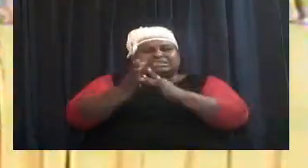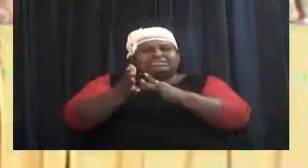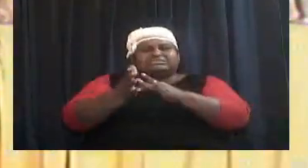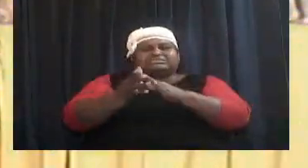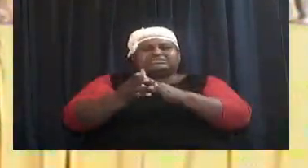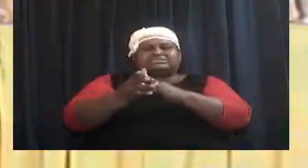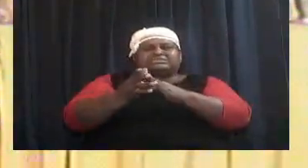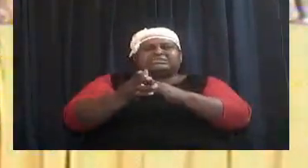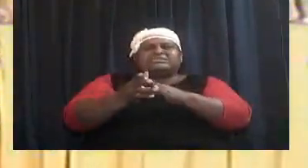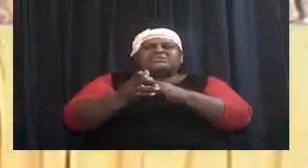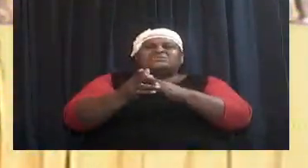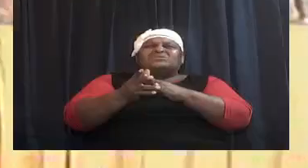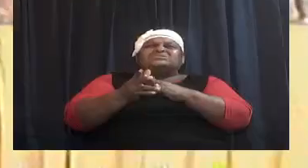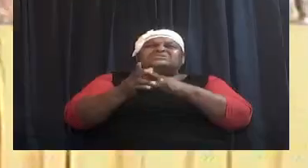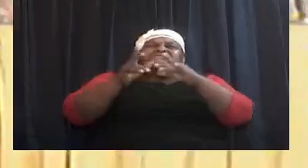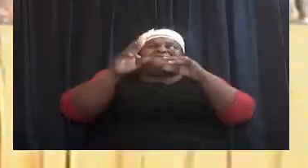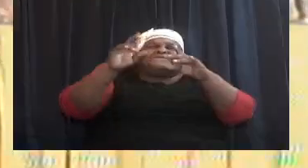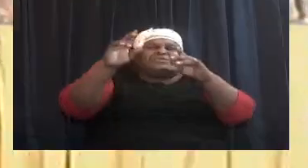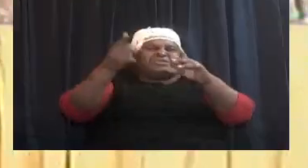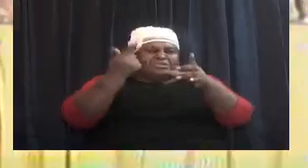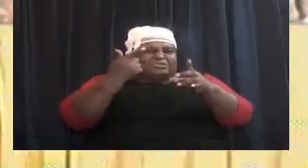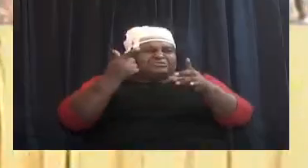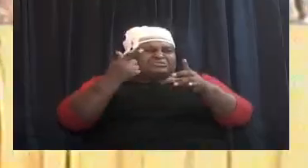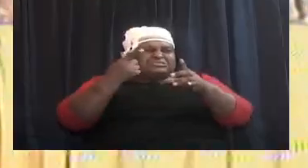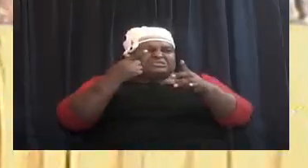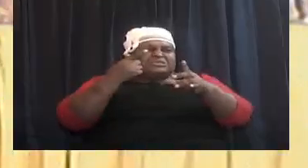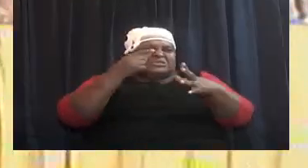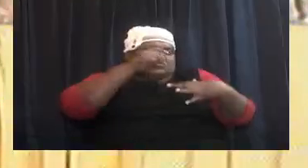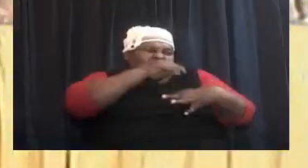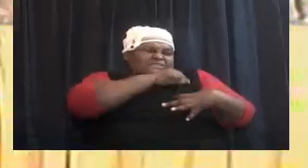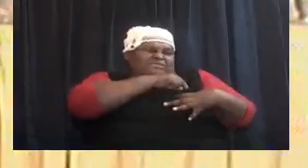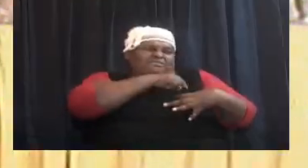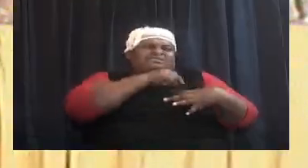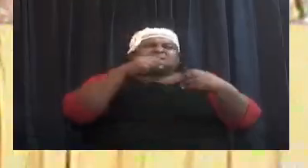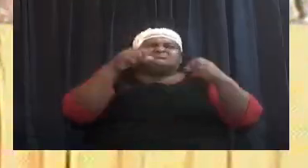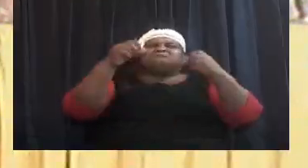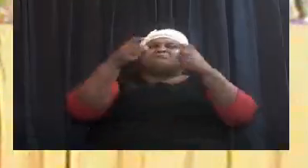the personification of love.